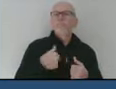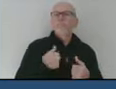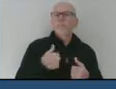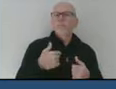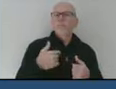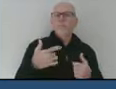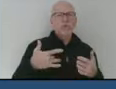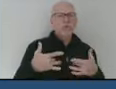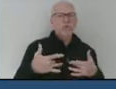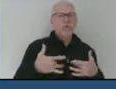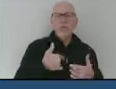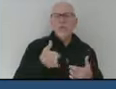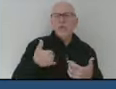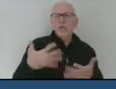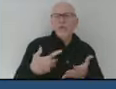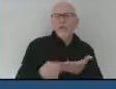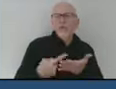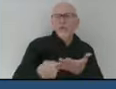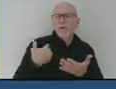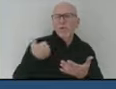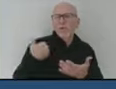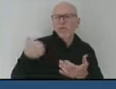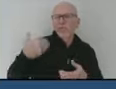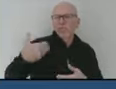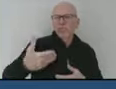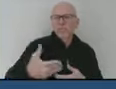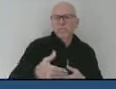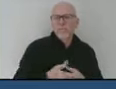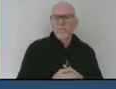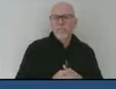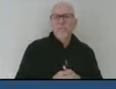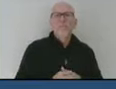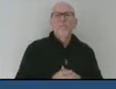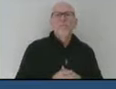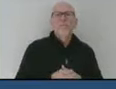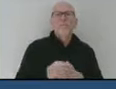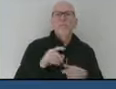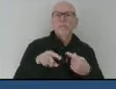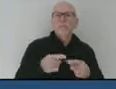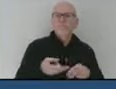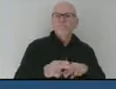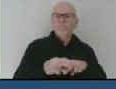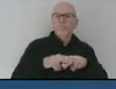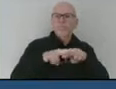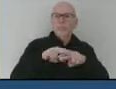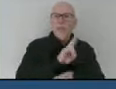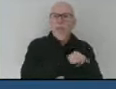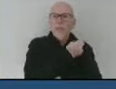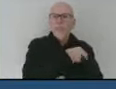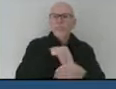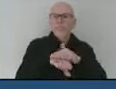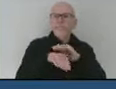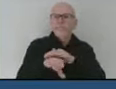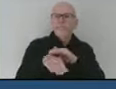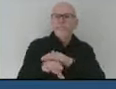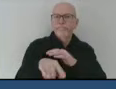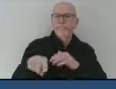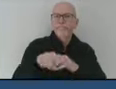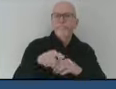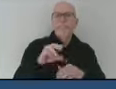concerned, and we talk about this quite a bit, about the rising hospitalizations and the